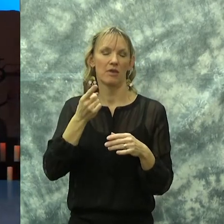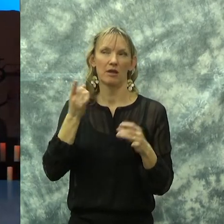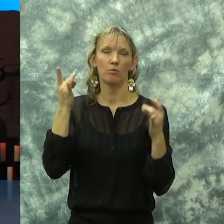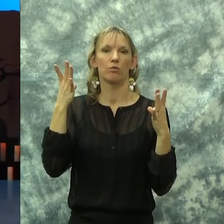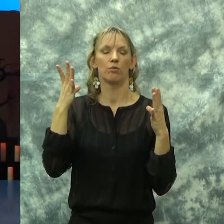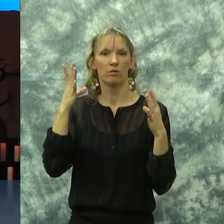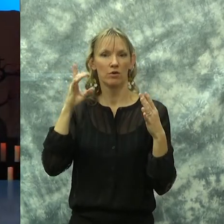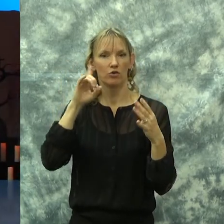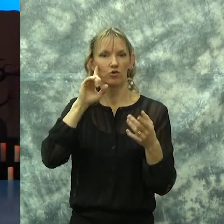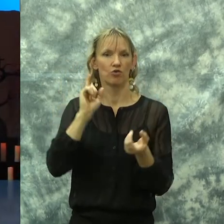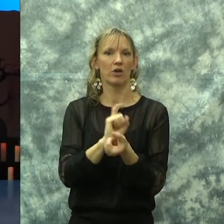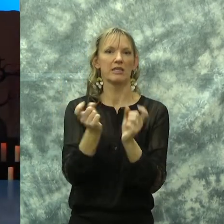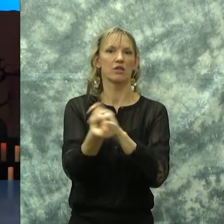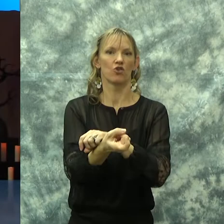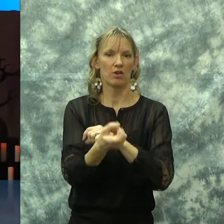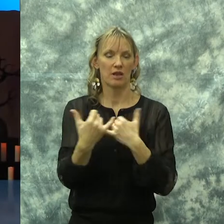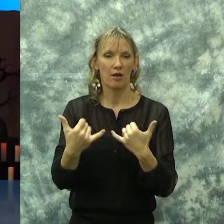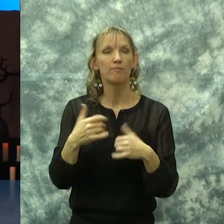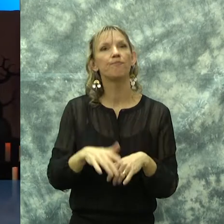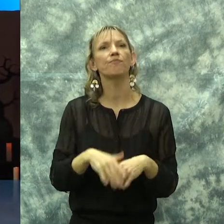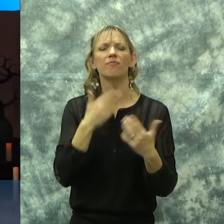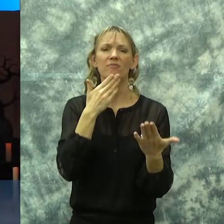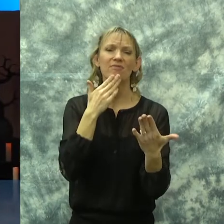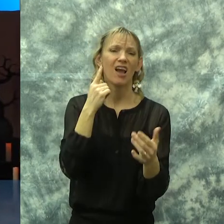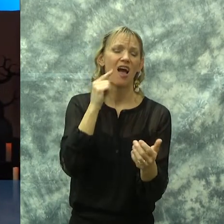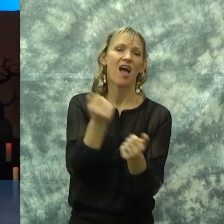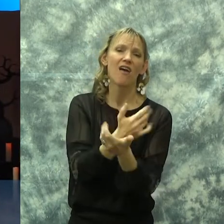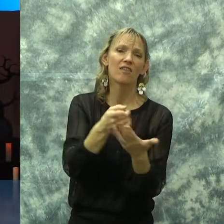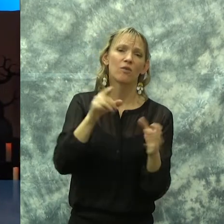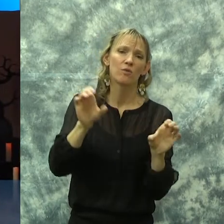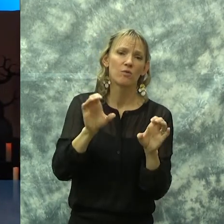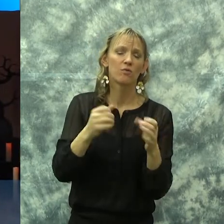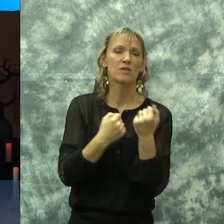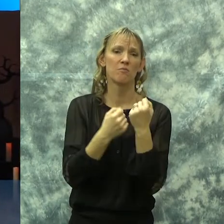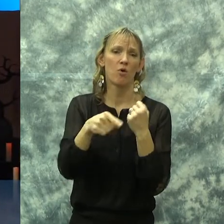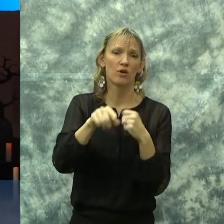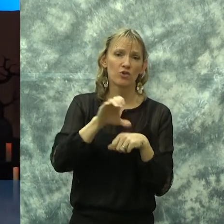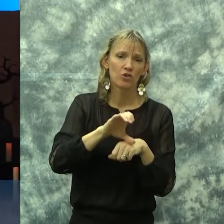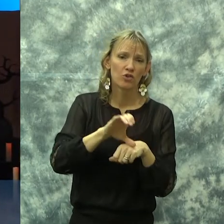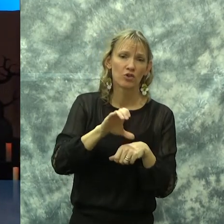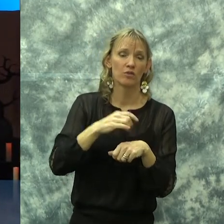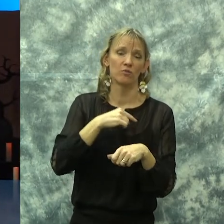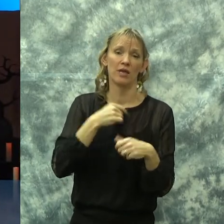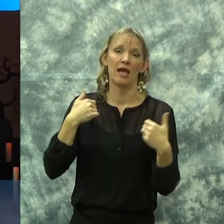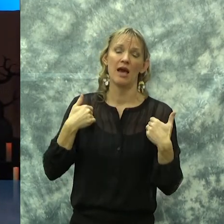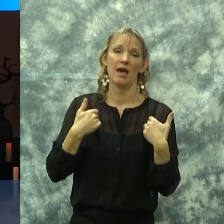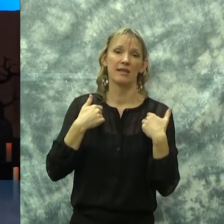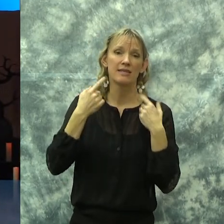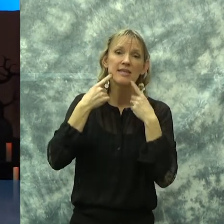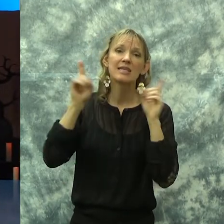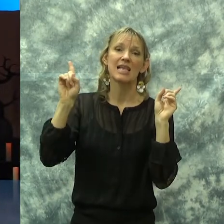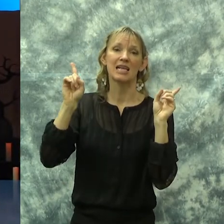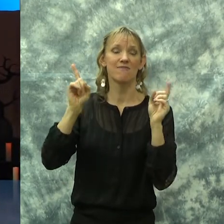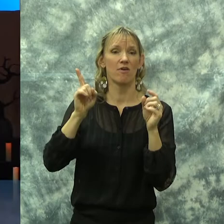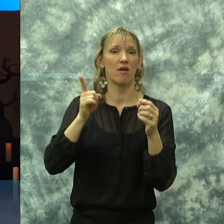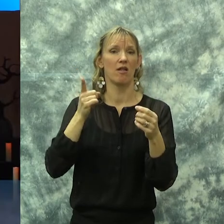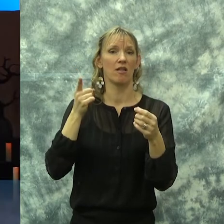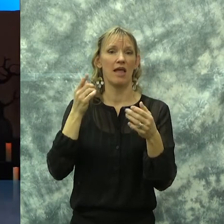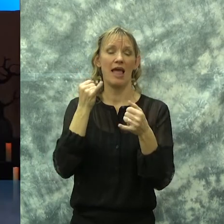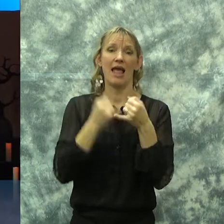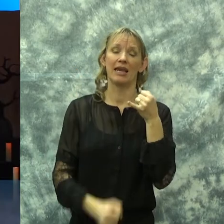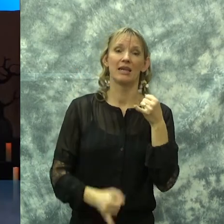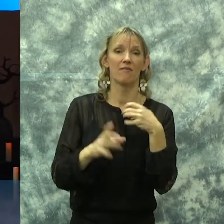right now. All that being said, thank you for everything that you do to support Mile High Church. We had a very successful end of the